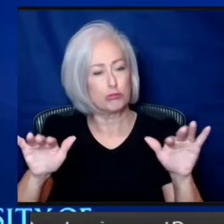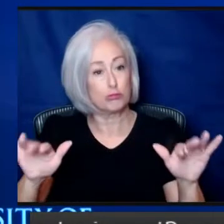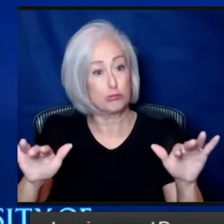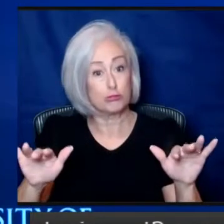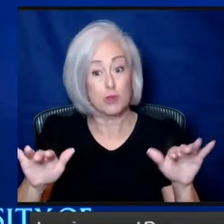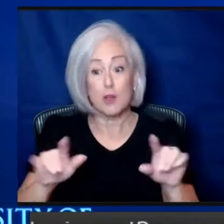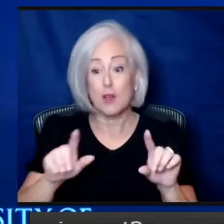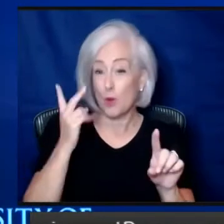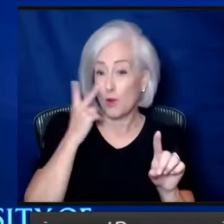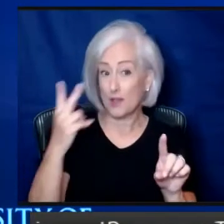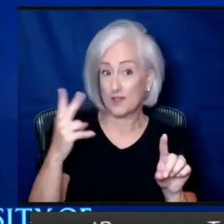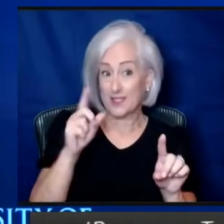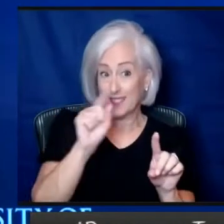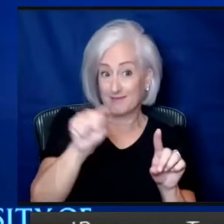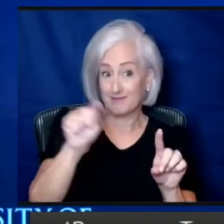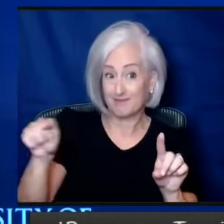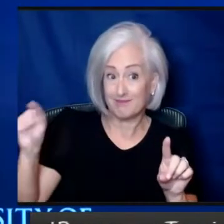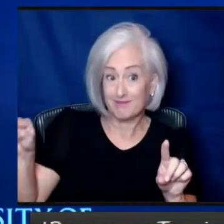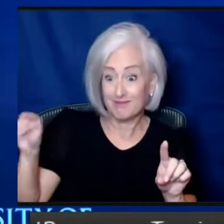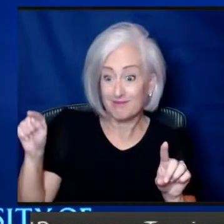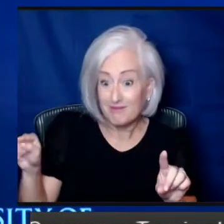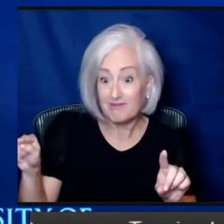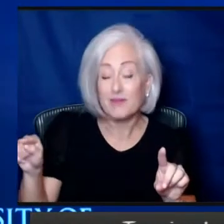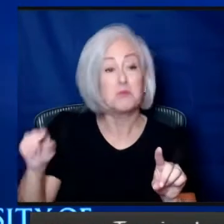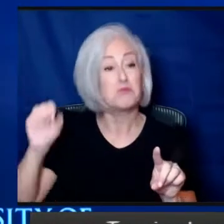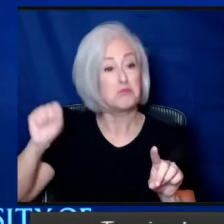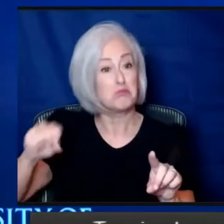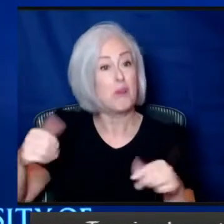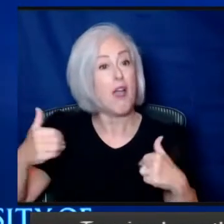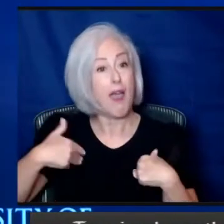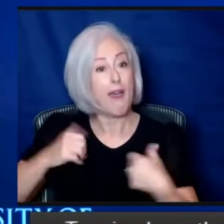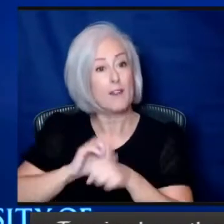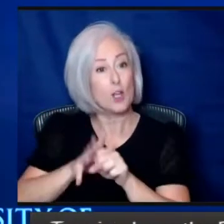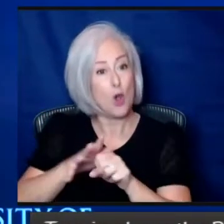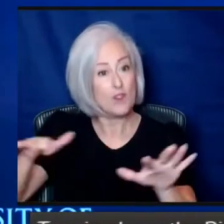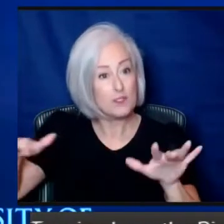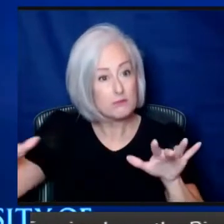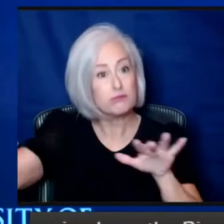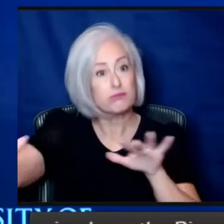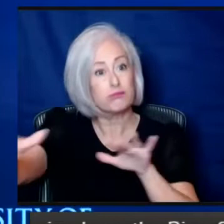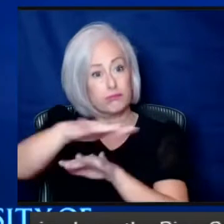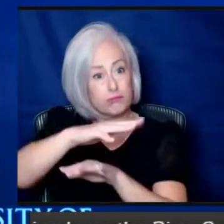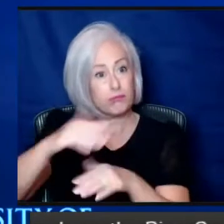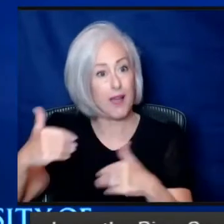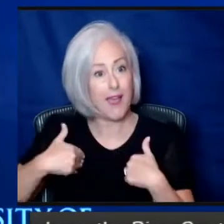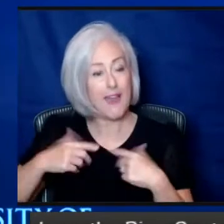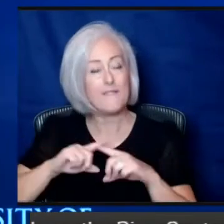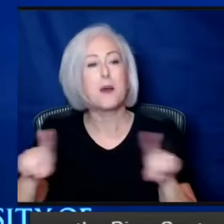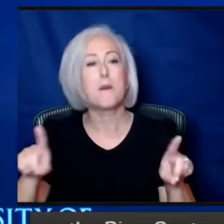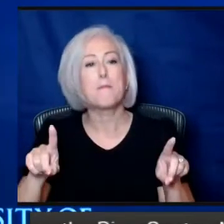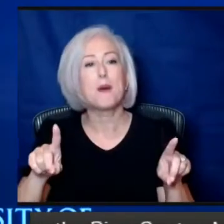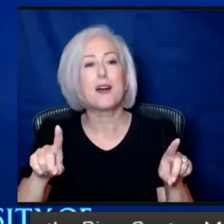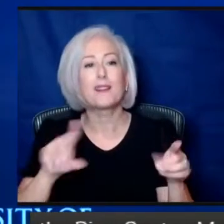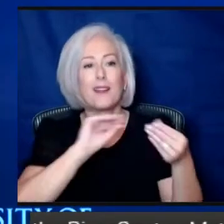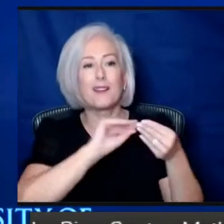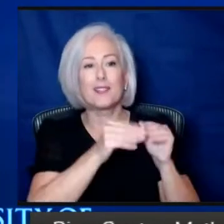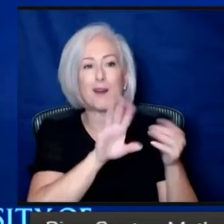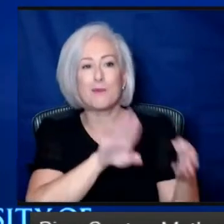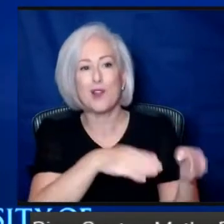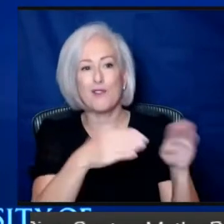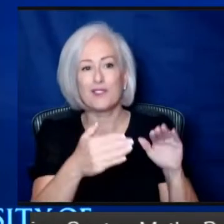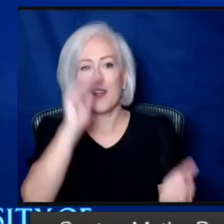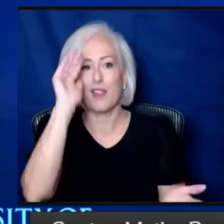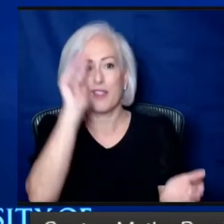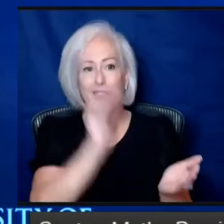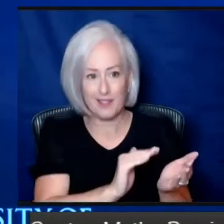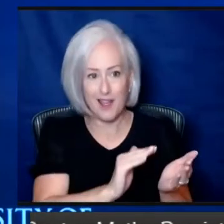seen the increase in hospitalizations and death to the extent that we did in previous waves, also in the winter with the Delta